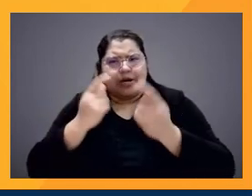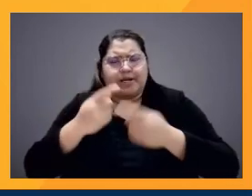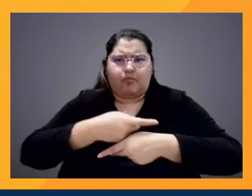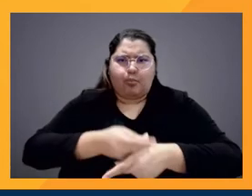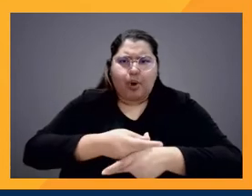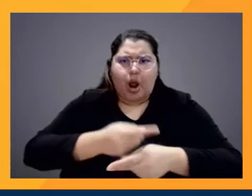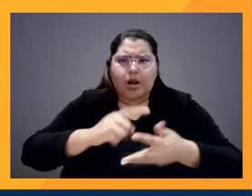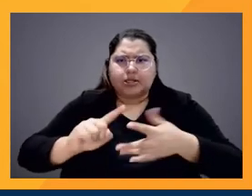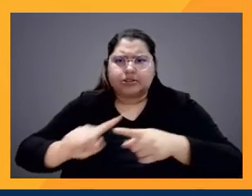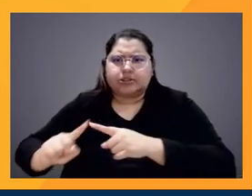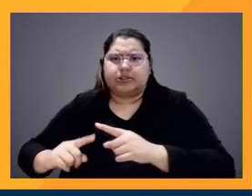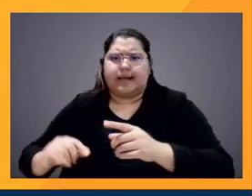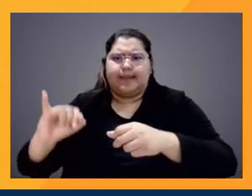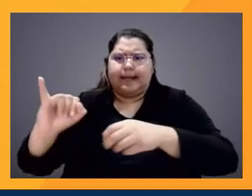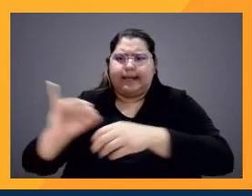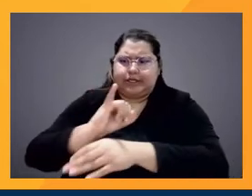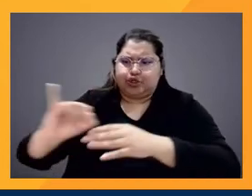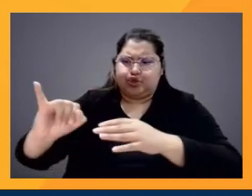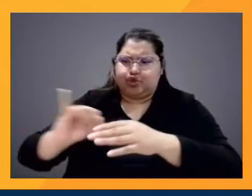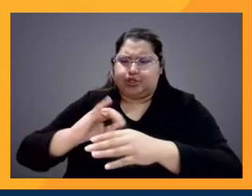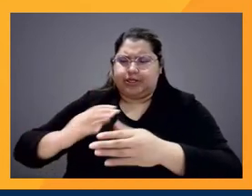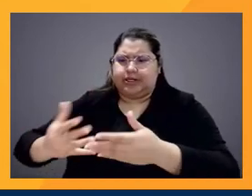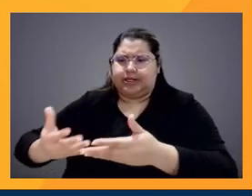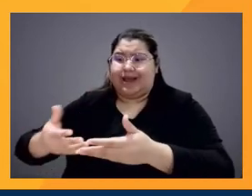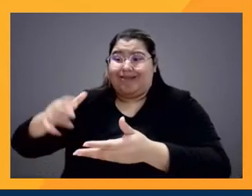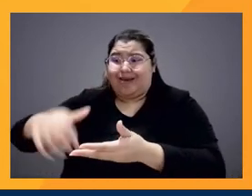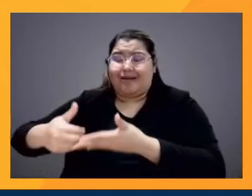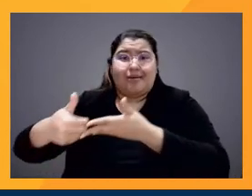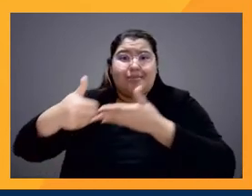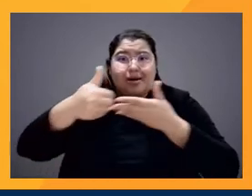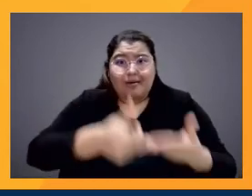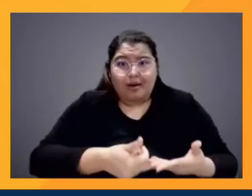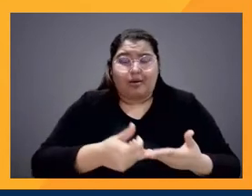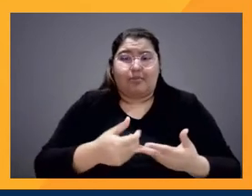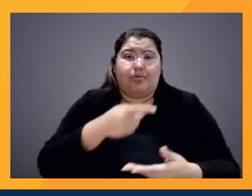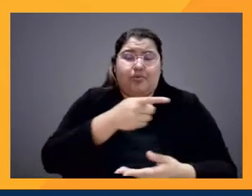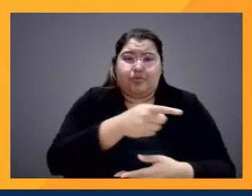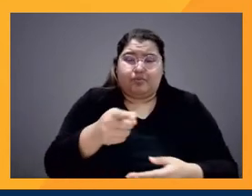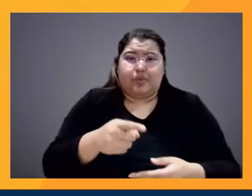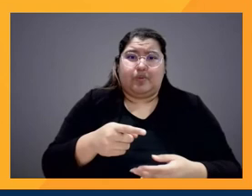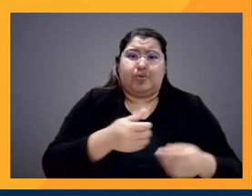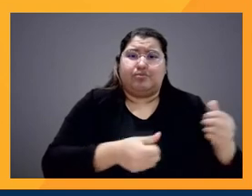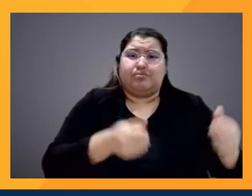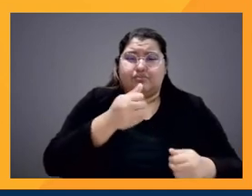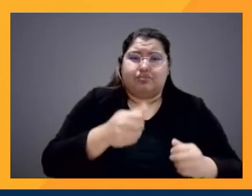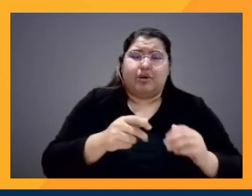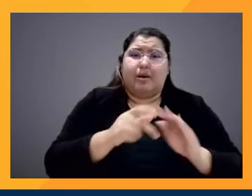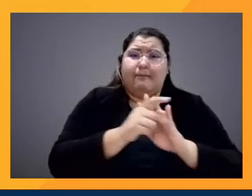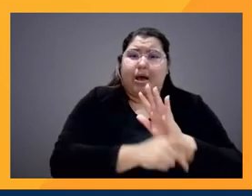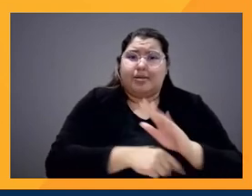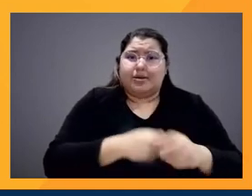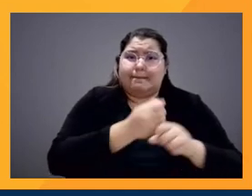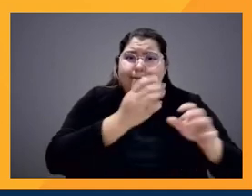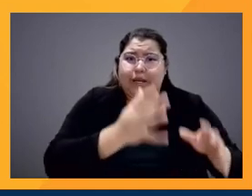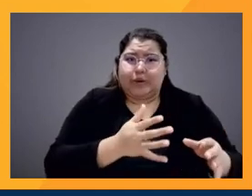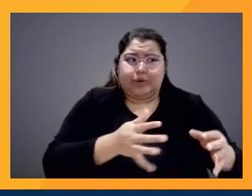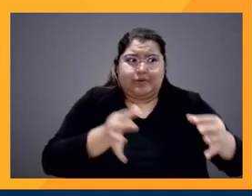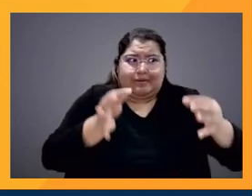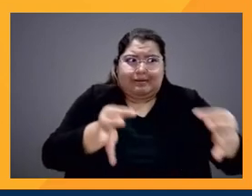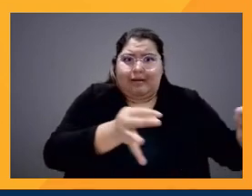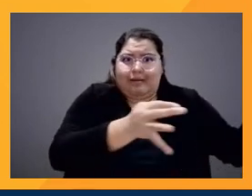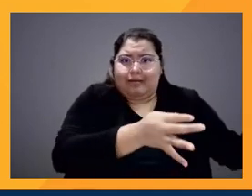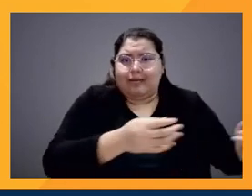Well, yeah, of course. I want to give this opportunity. We got a few minutes left here, And thank you all. You've been so generous with your time.